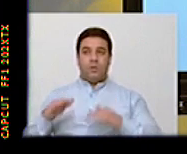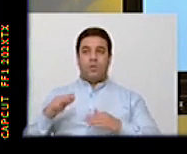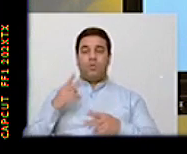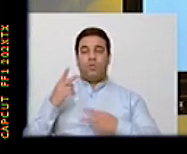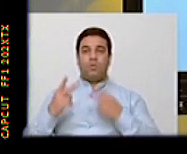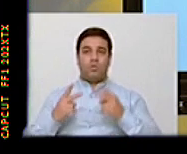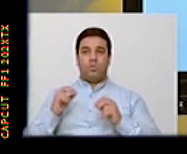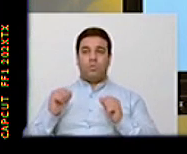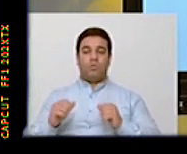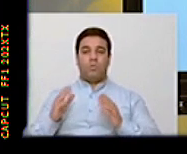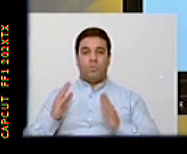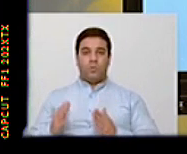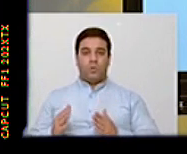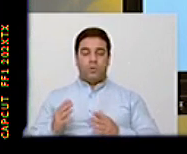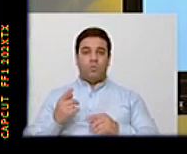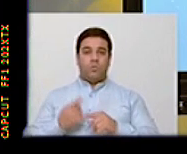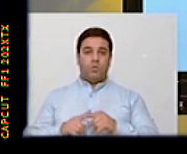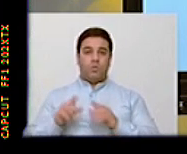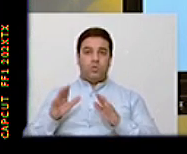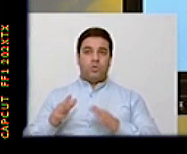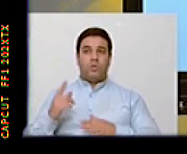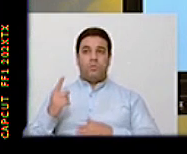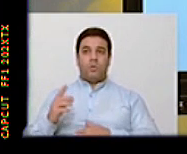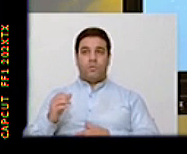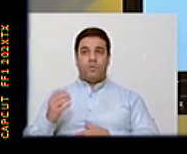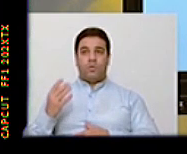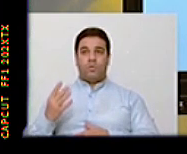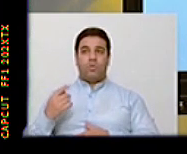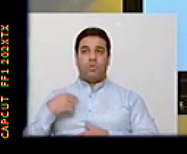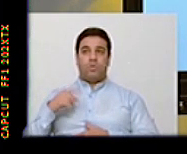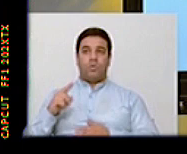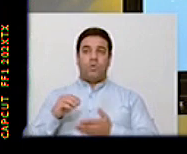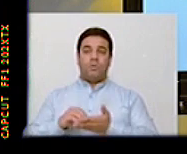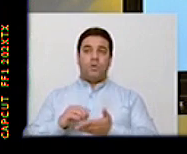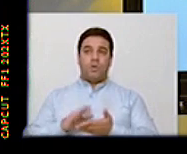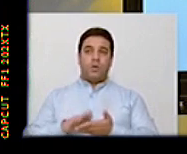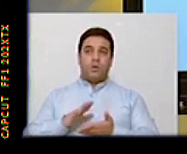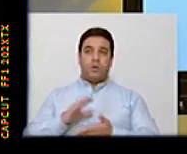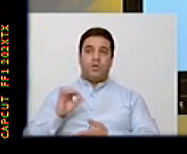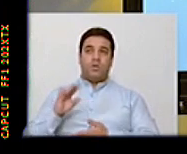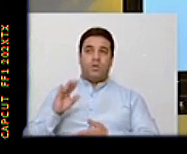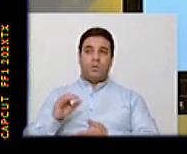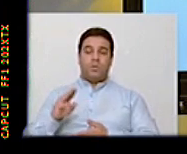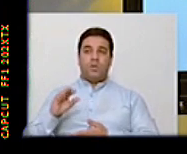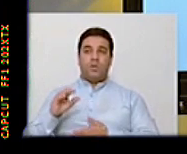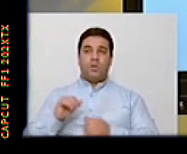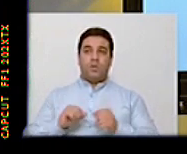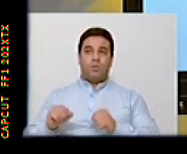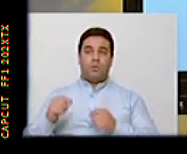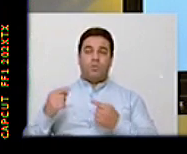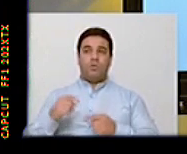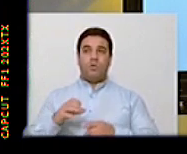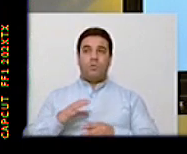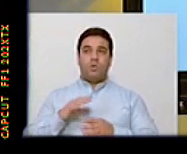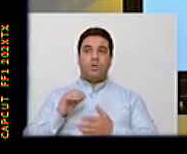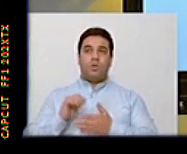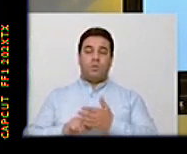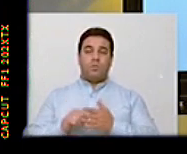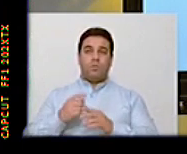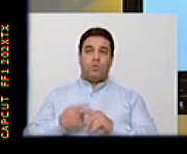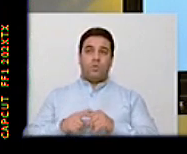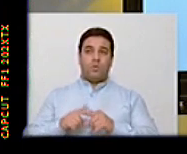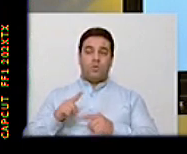ko'rishimiz mumkin bo'ladi. Bu yerda 1 va 4 raqami bilan belgilangan sistema tebranishlari mos kelganligi uchun